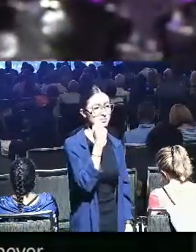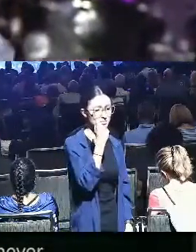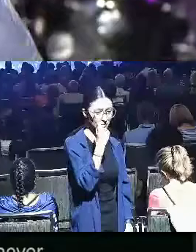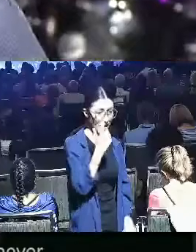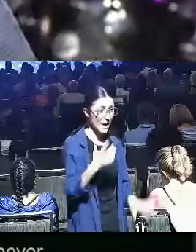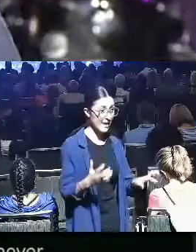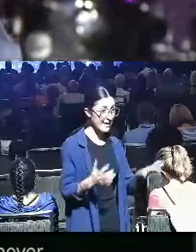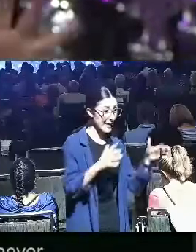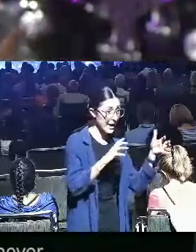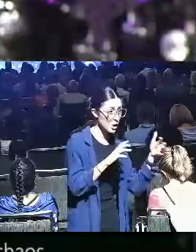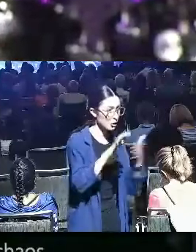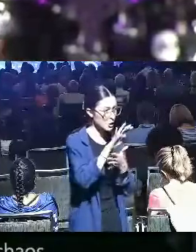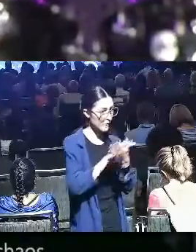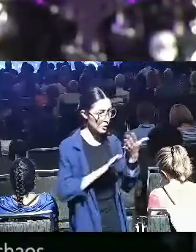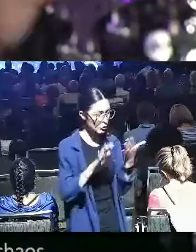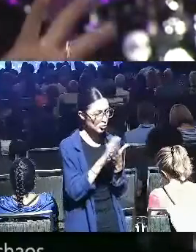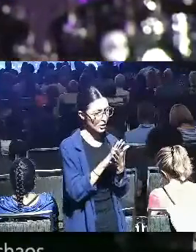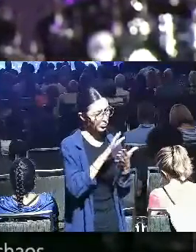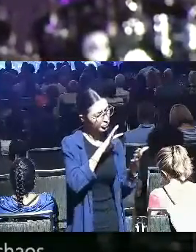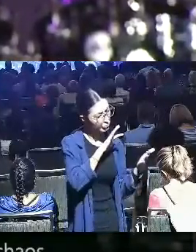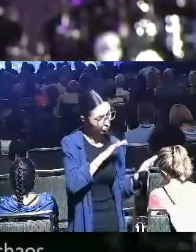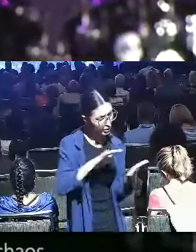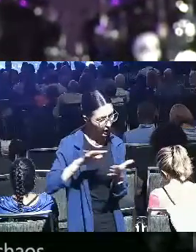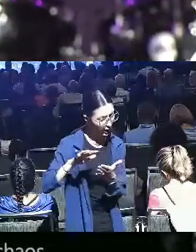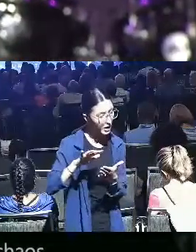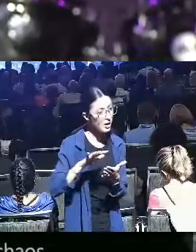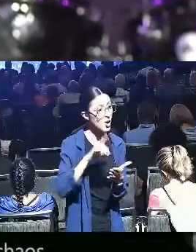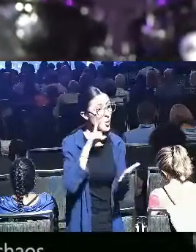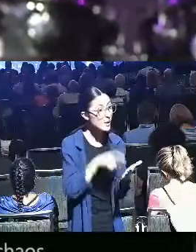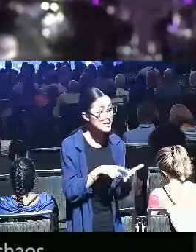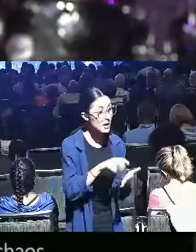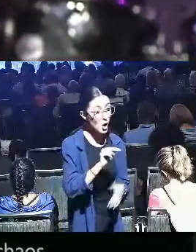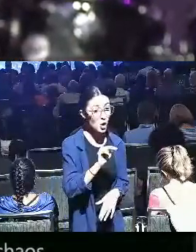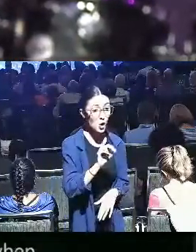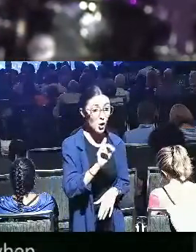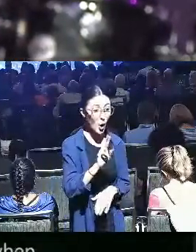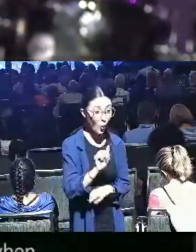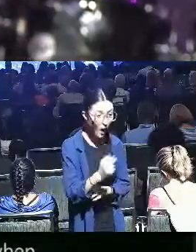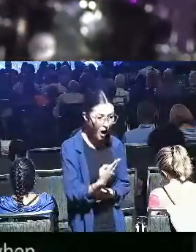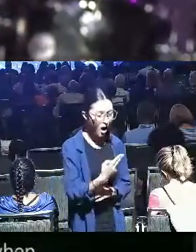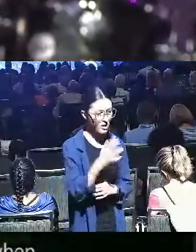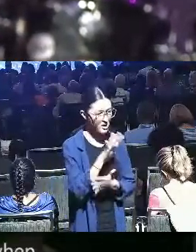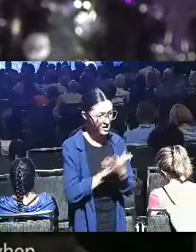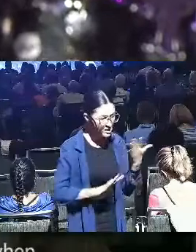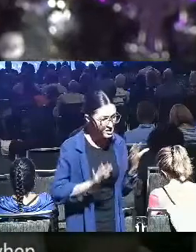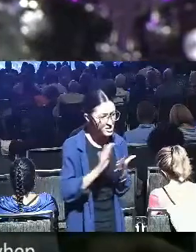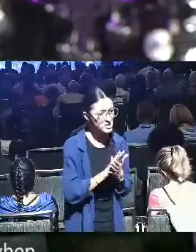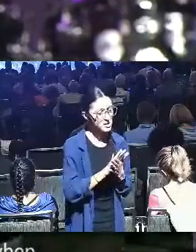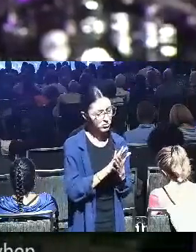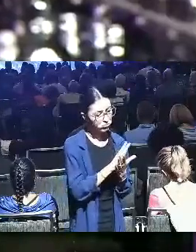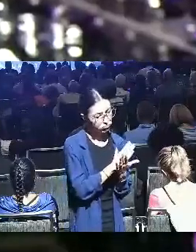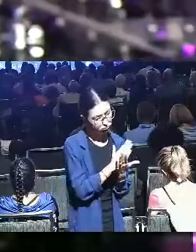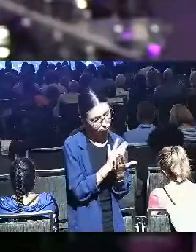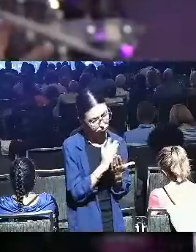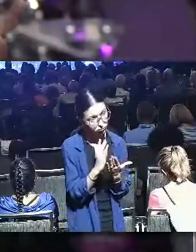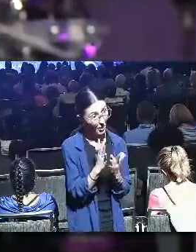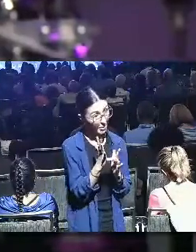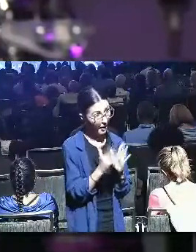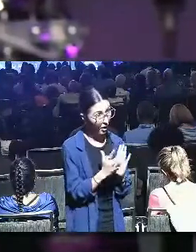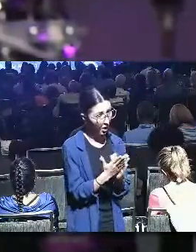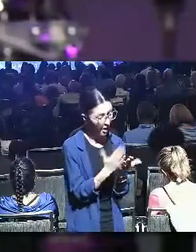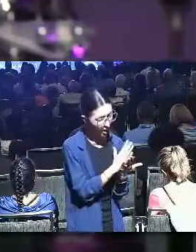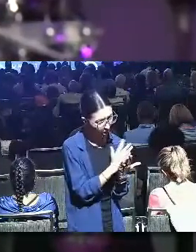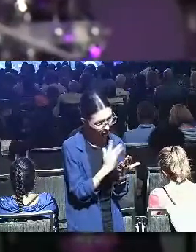and confusion in the Bible. When you see the flood of Noah, when you see the confusion of Babel, just make your way through the Bible. And what ends up happening is God